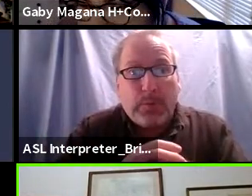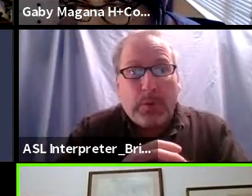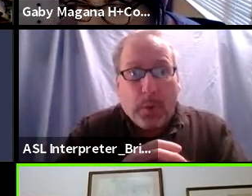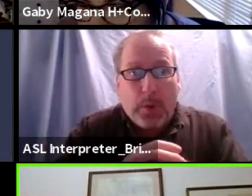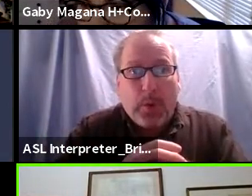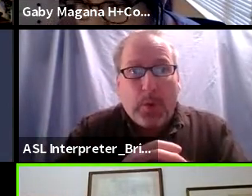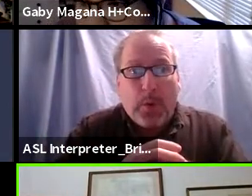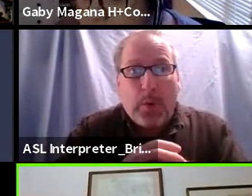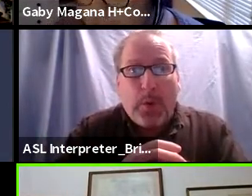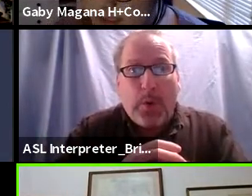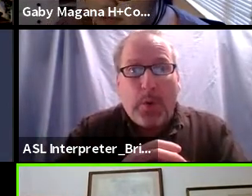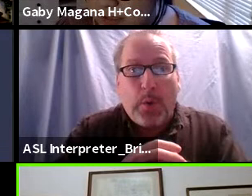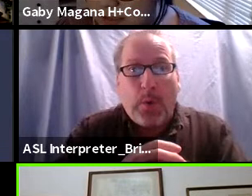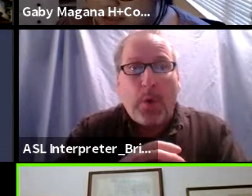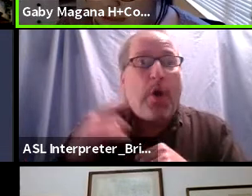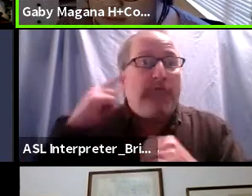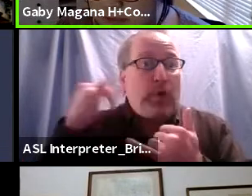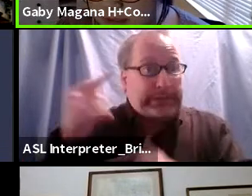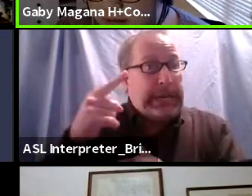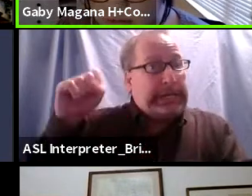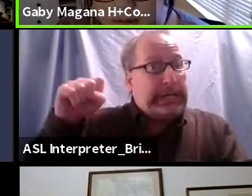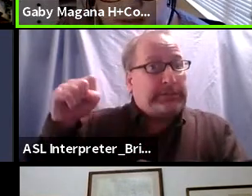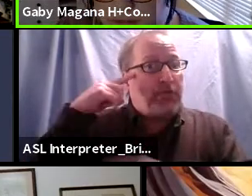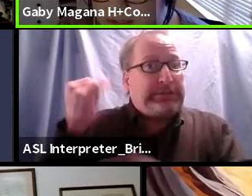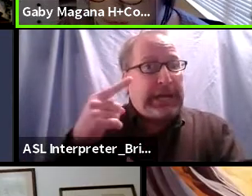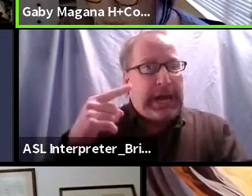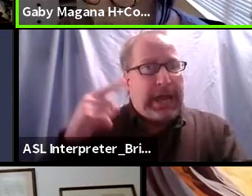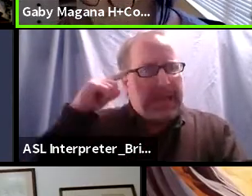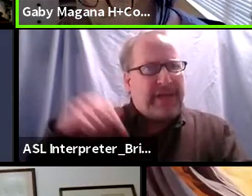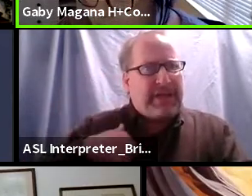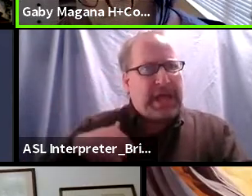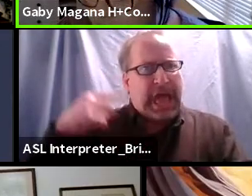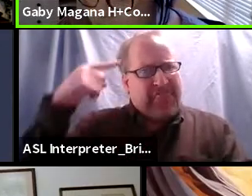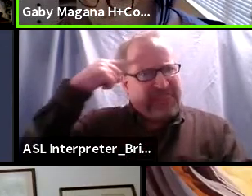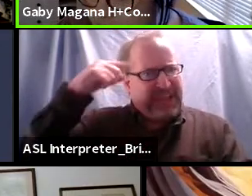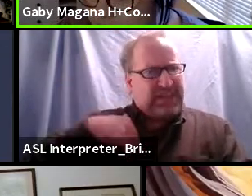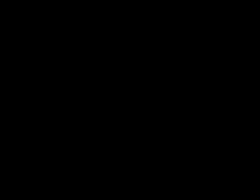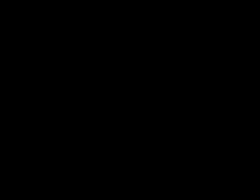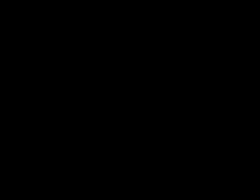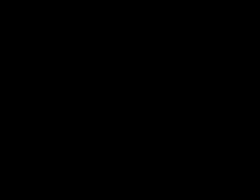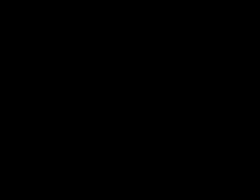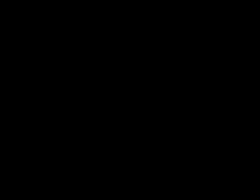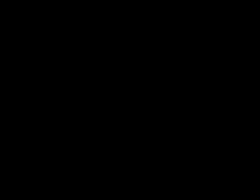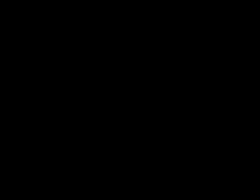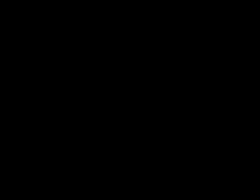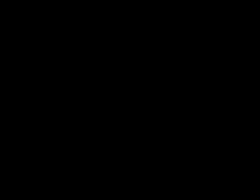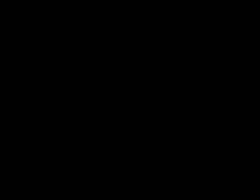All right. I'm going to go over some housekeeping items now as people are coming in.